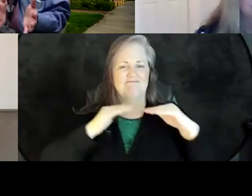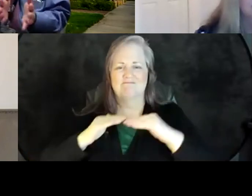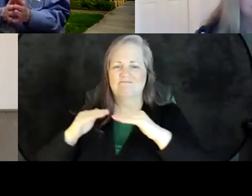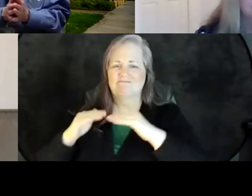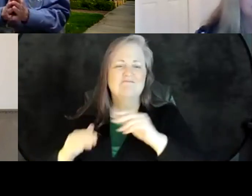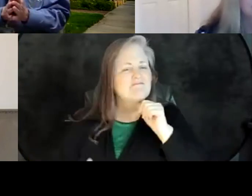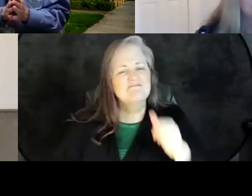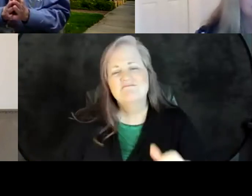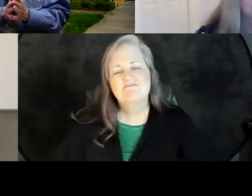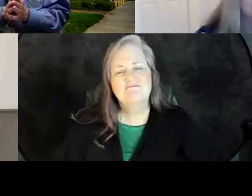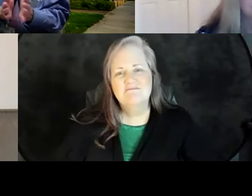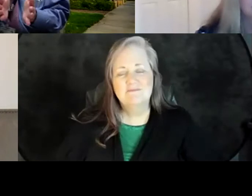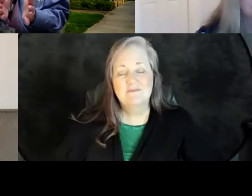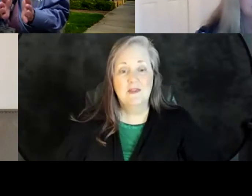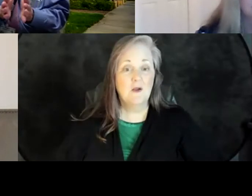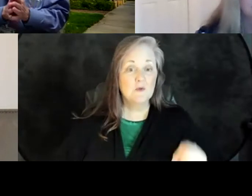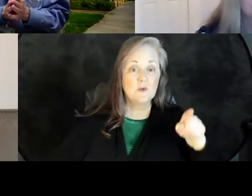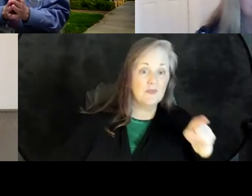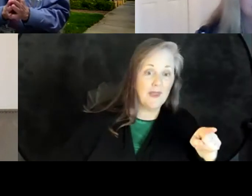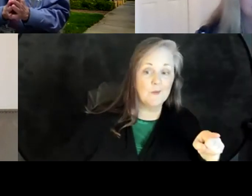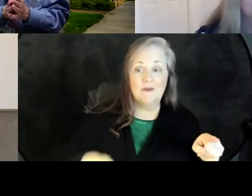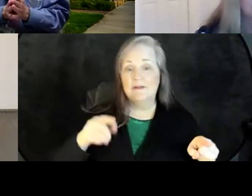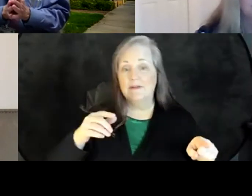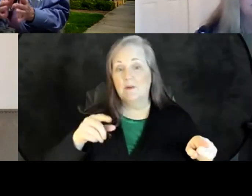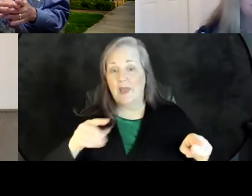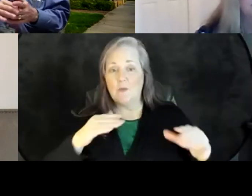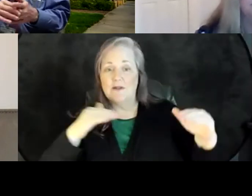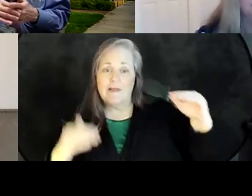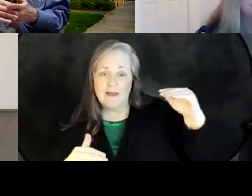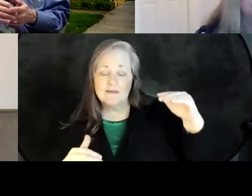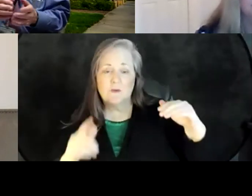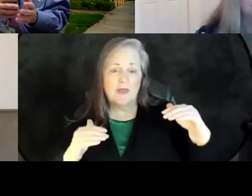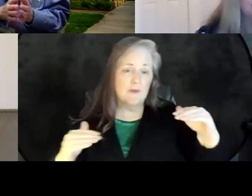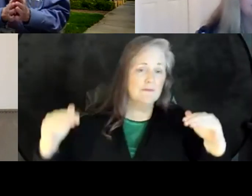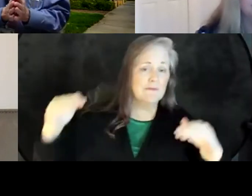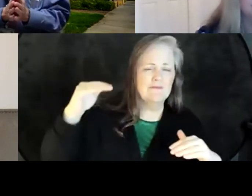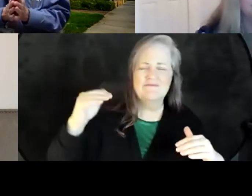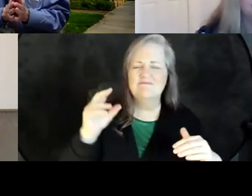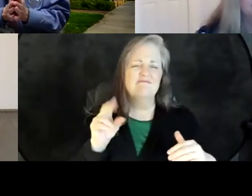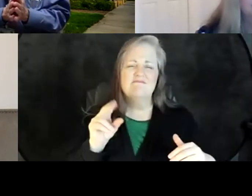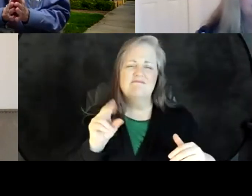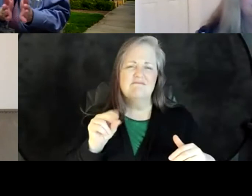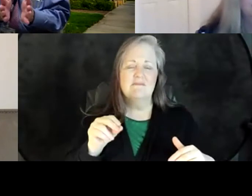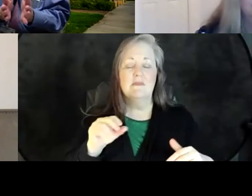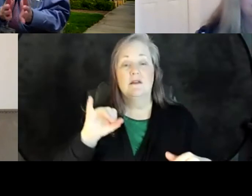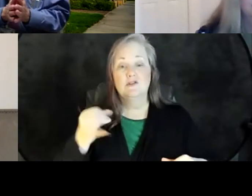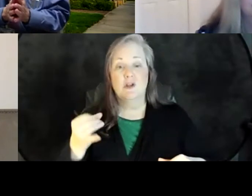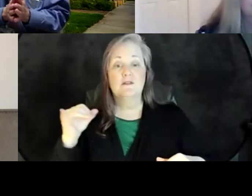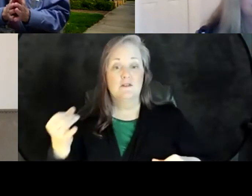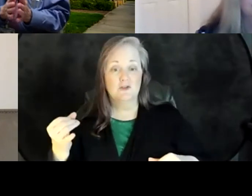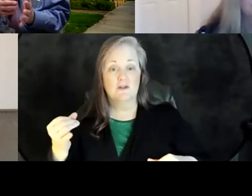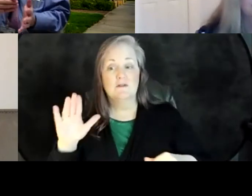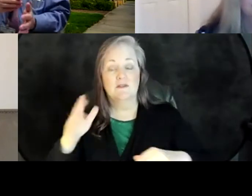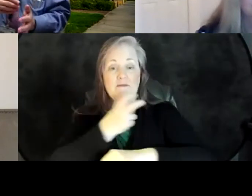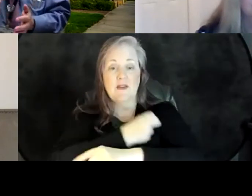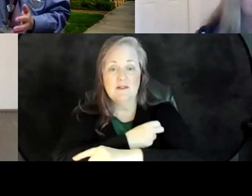I would not define one vaccine as inferior to the other. We know, for example, with the Johnson & Johnson vaccine,